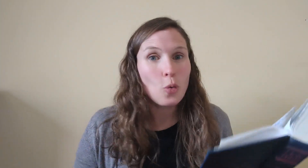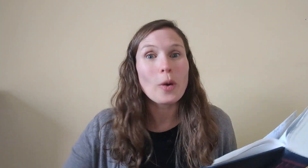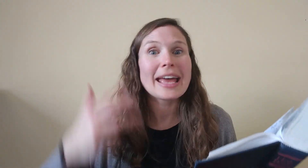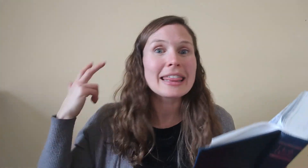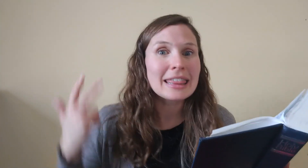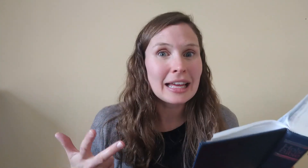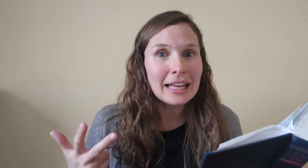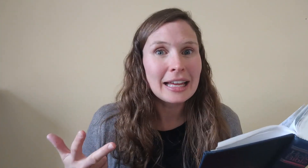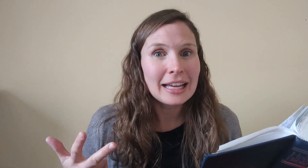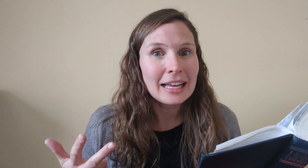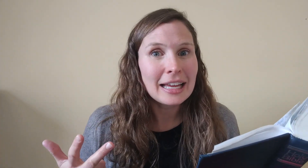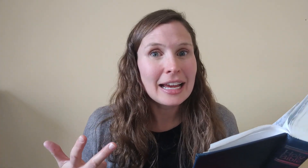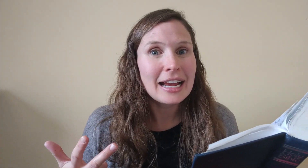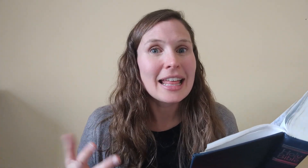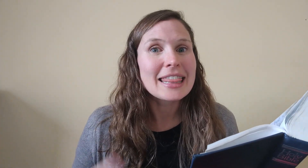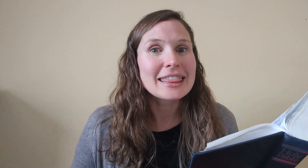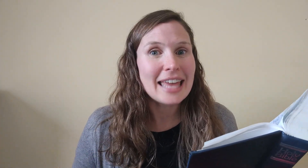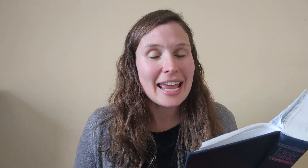petition with